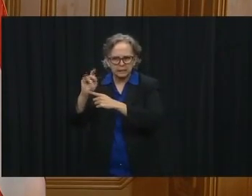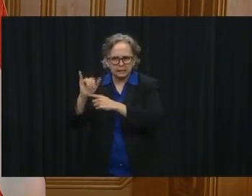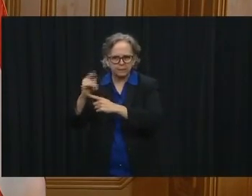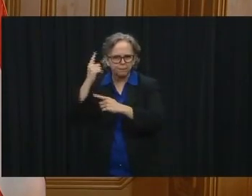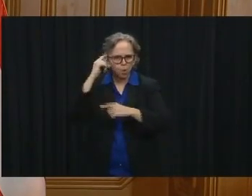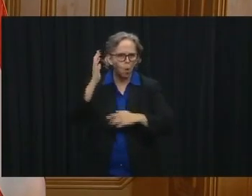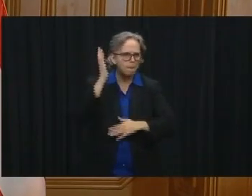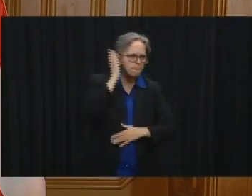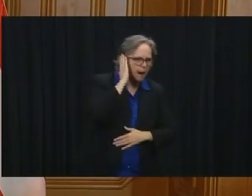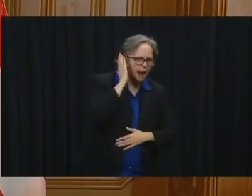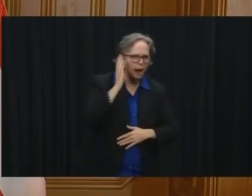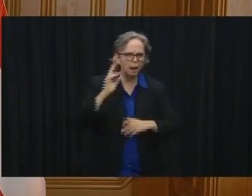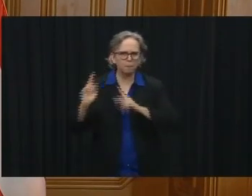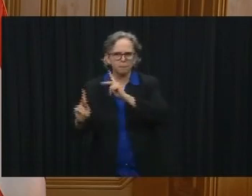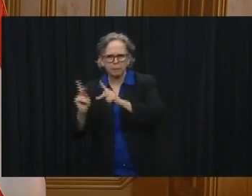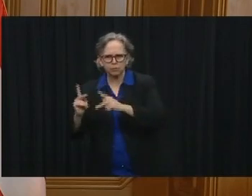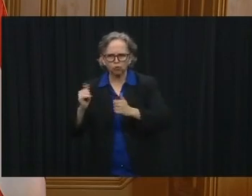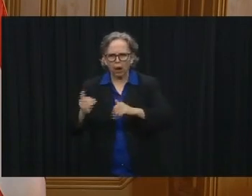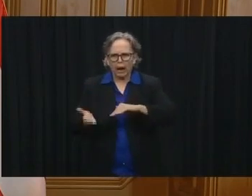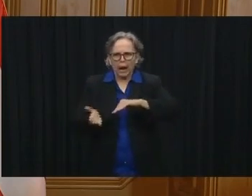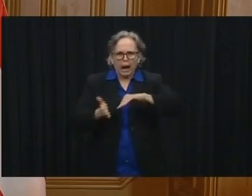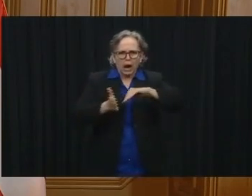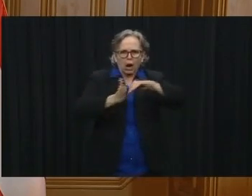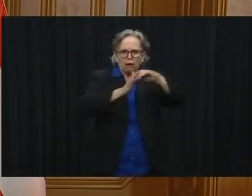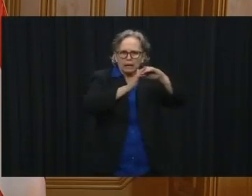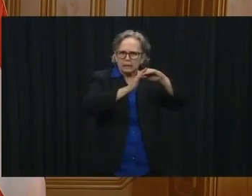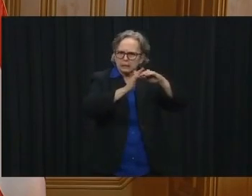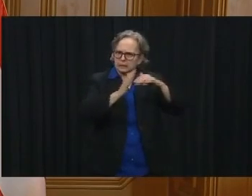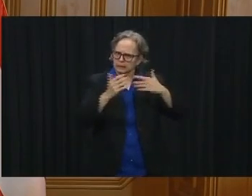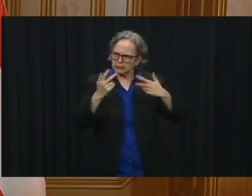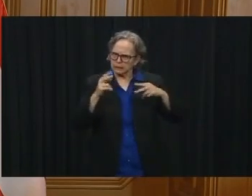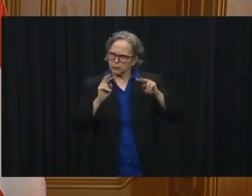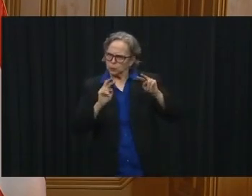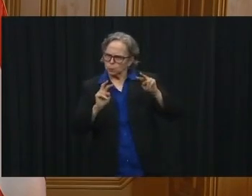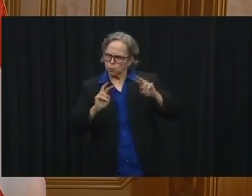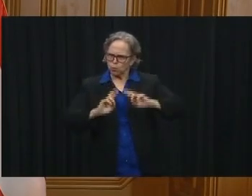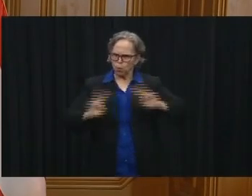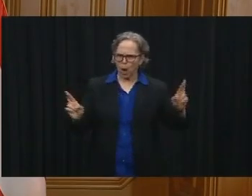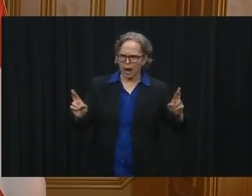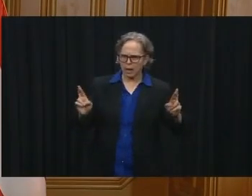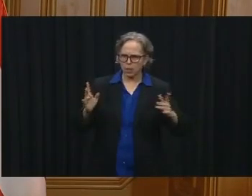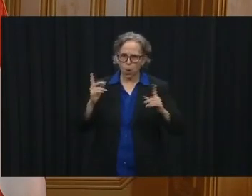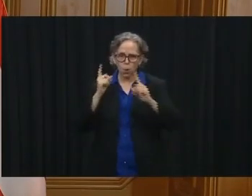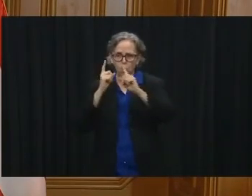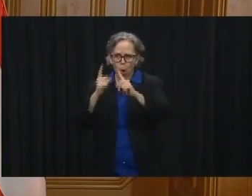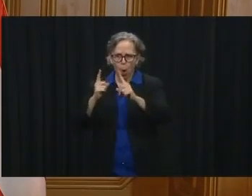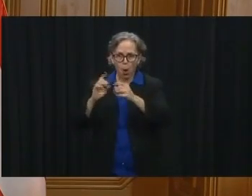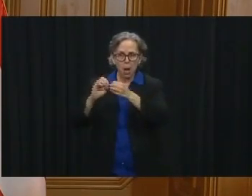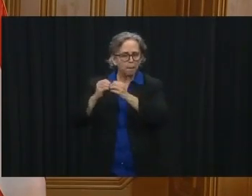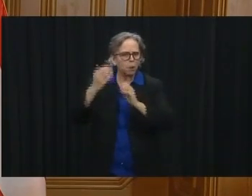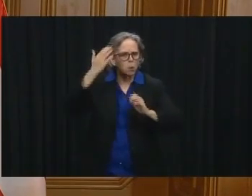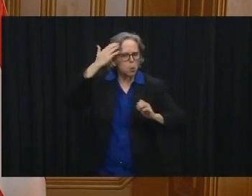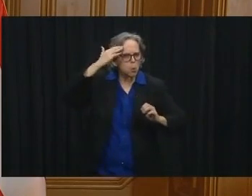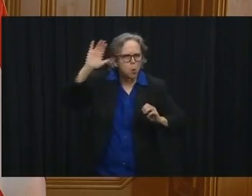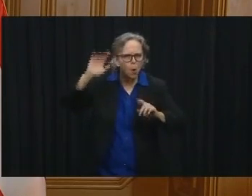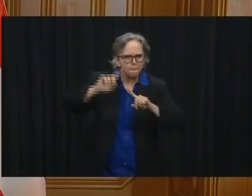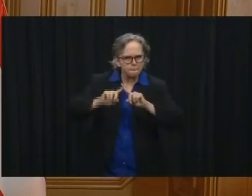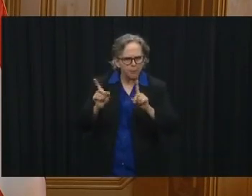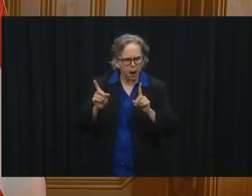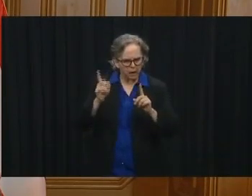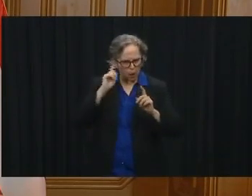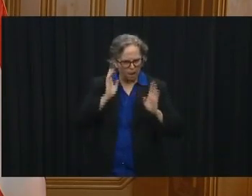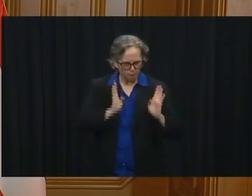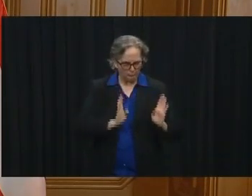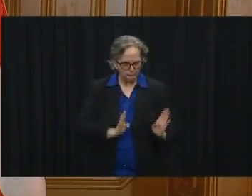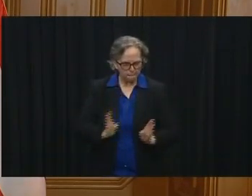have to be, but we know that it's going to have to be a lot bigger. I was talking to the governor